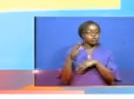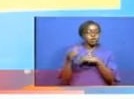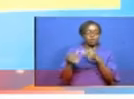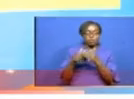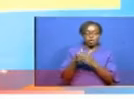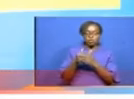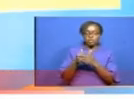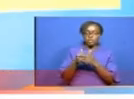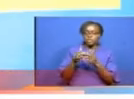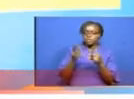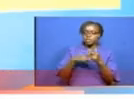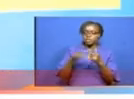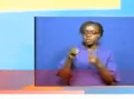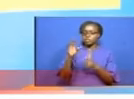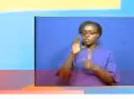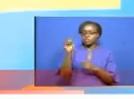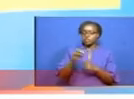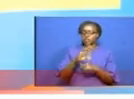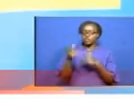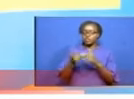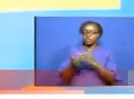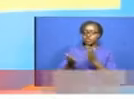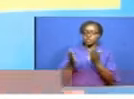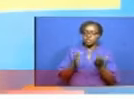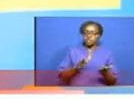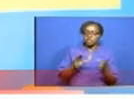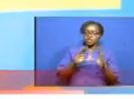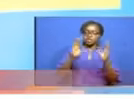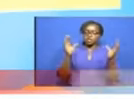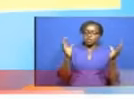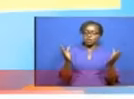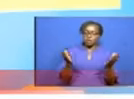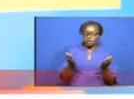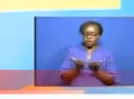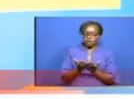70% of all deaths worldwide.